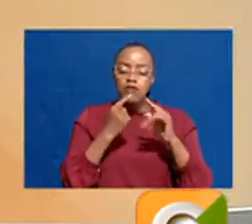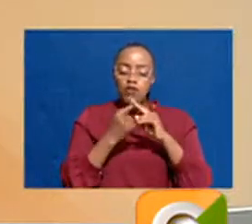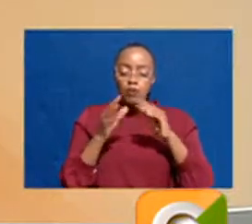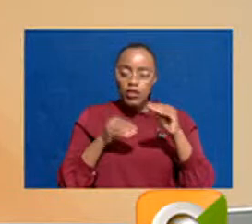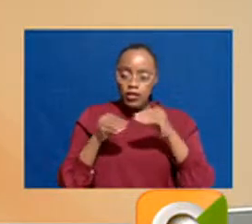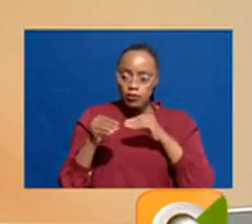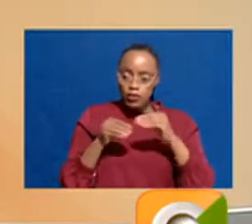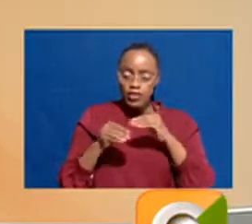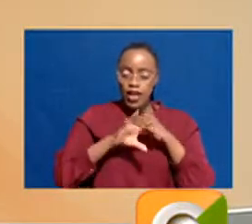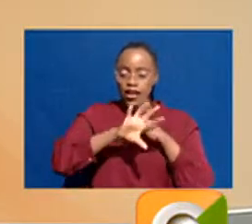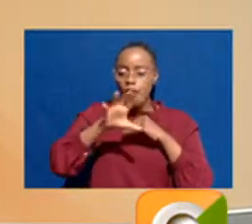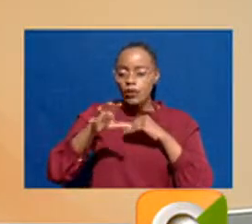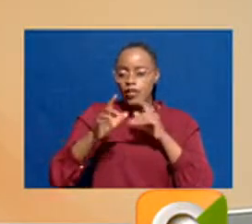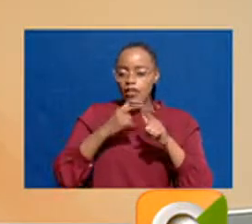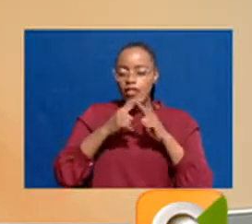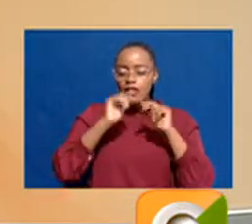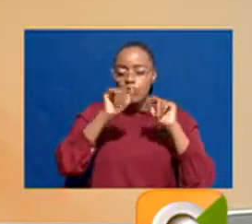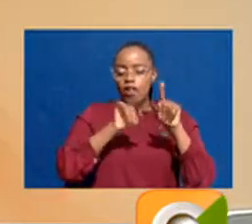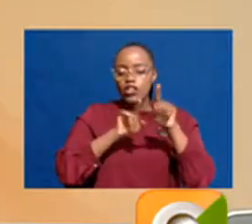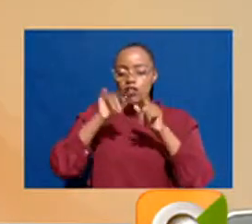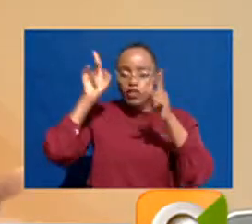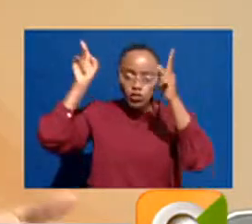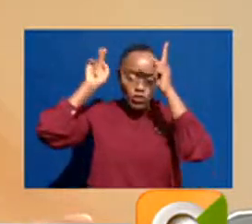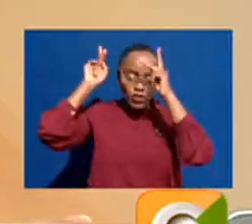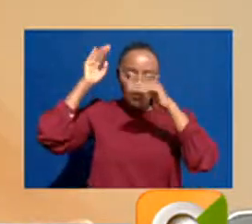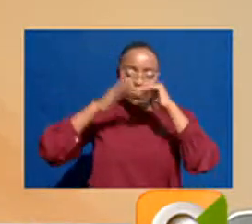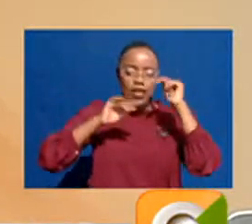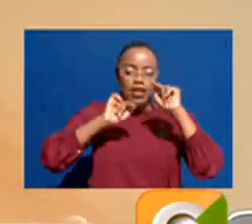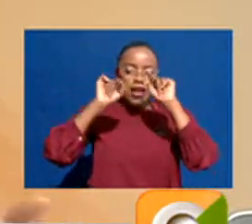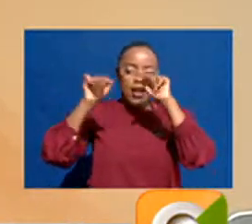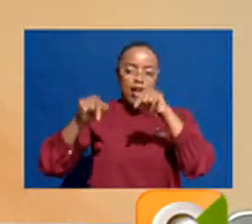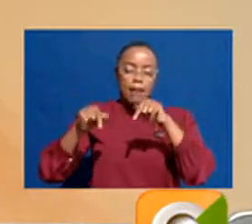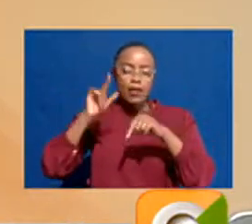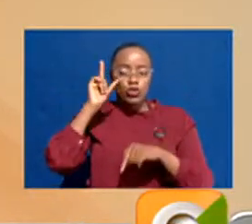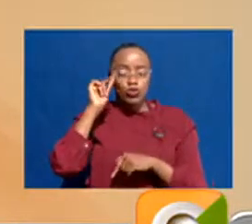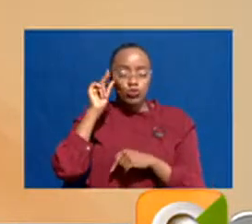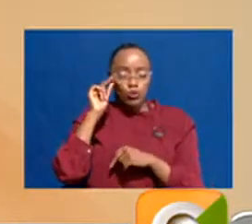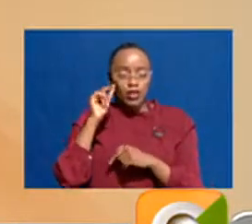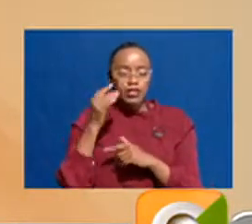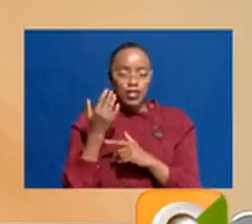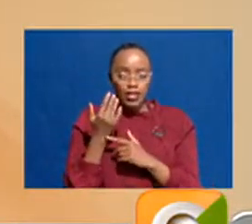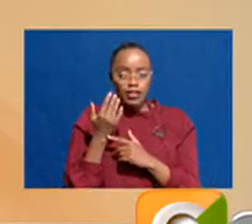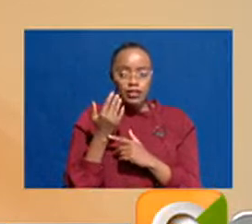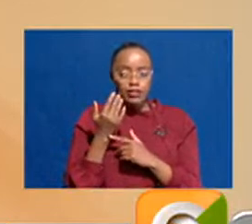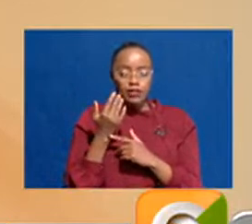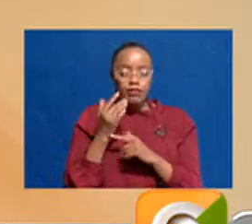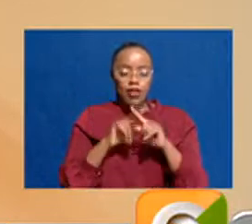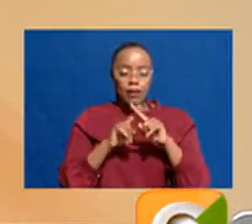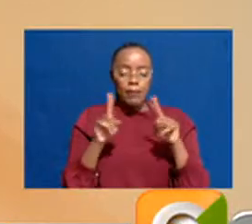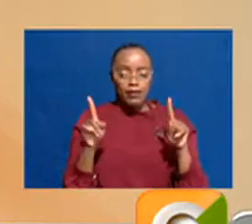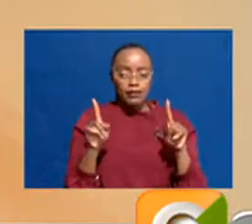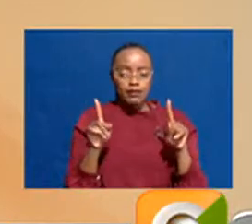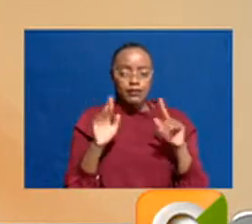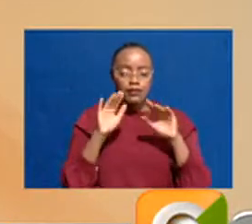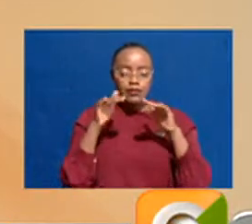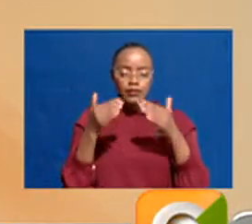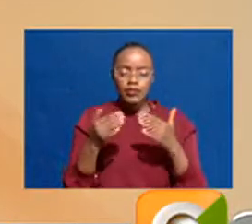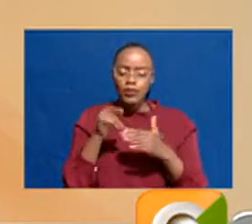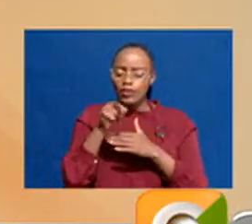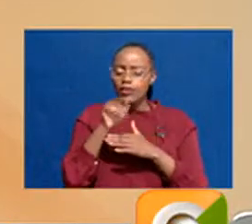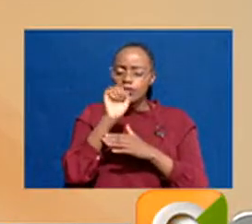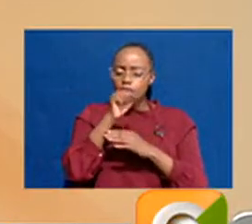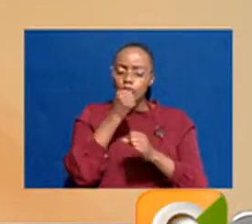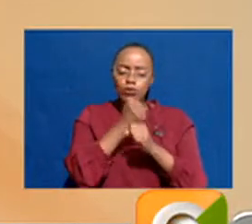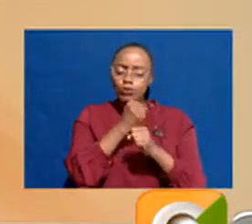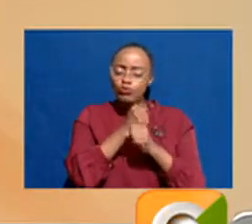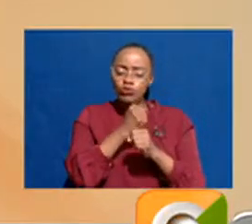and you want to have a retreat, you can actually go to Kakamega instead of Mombasa. Yes. But then how practical will that